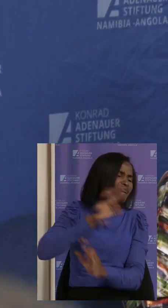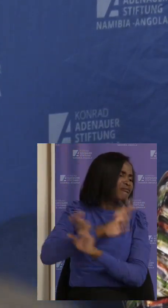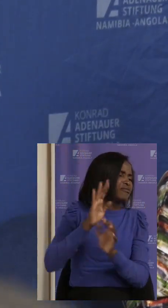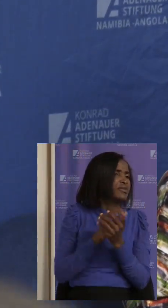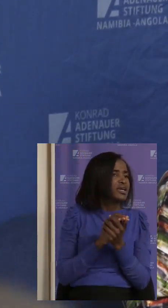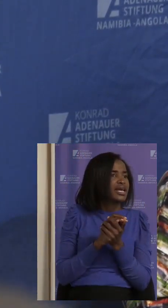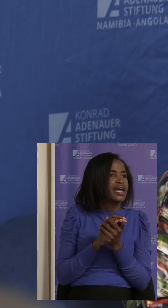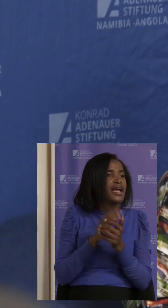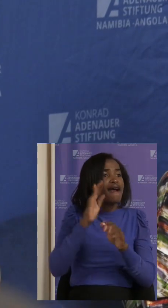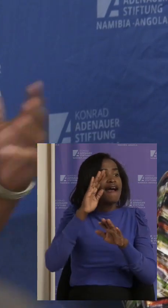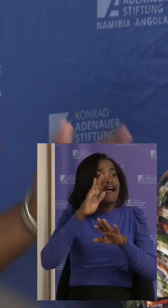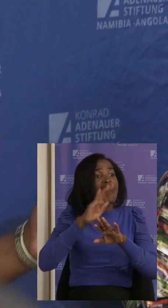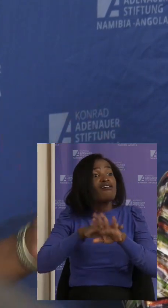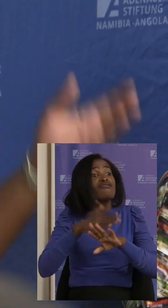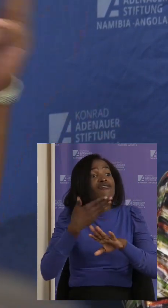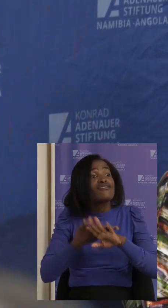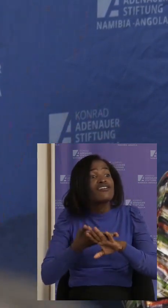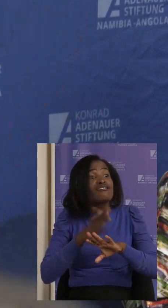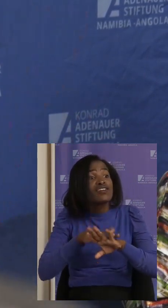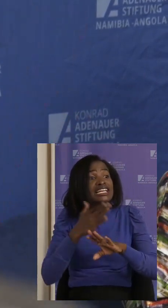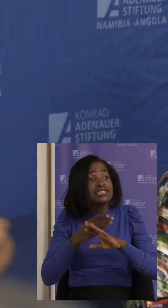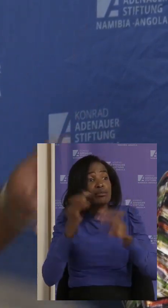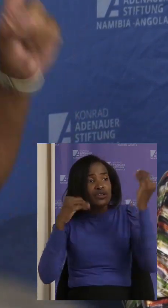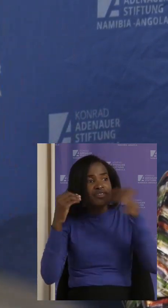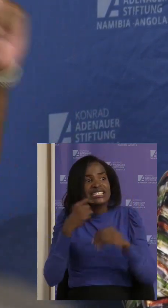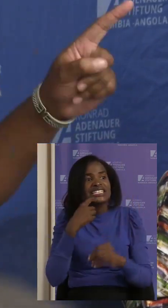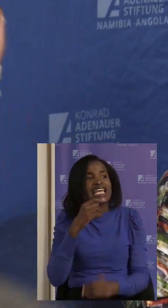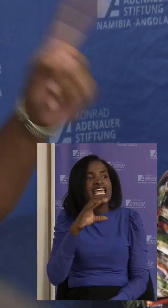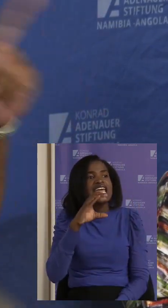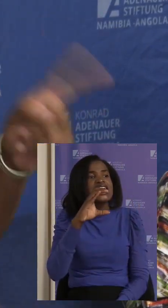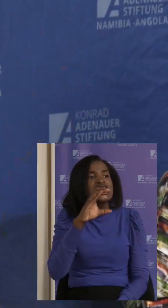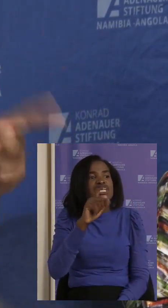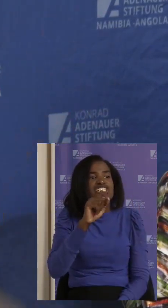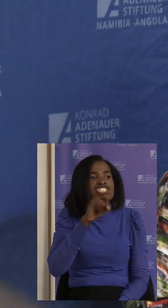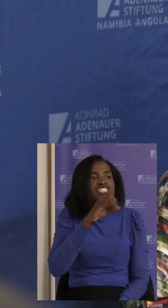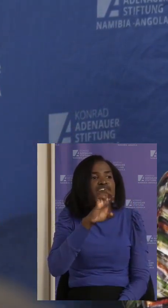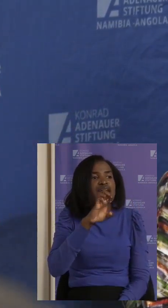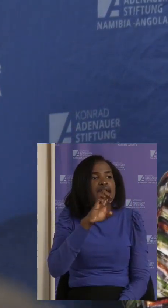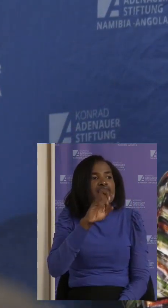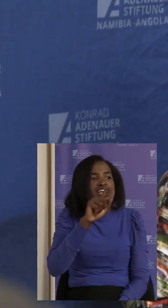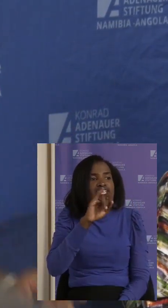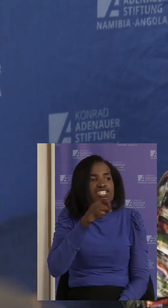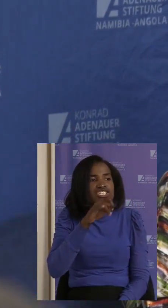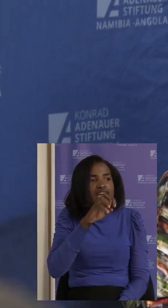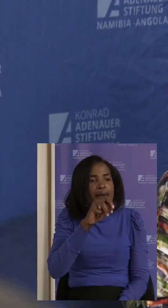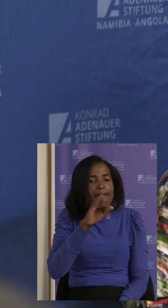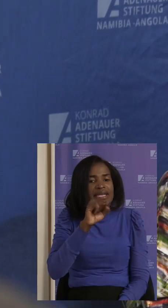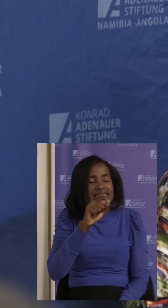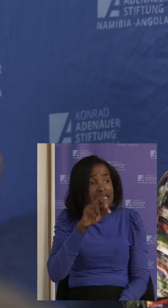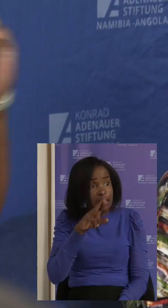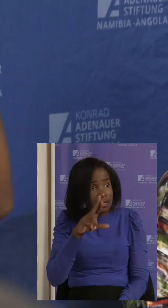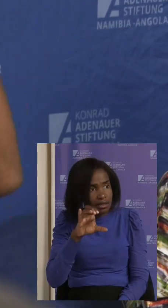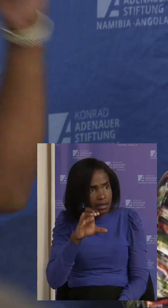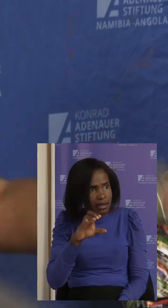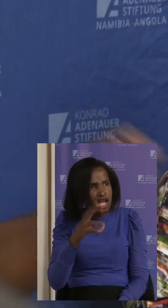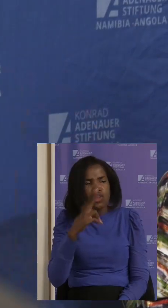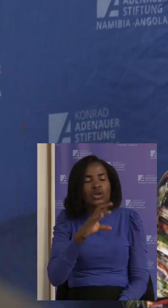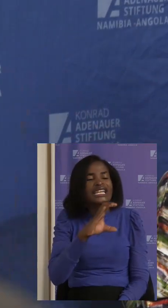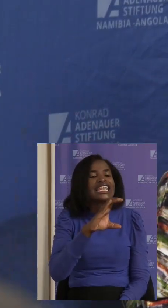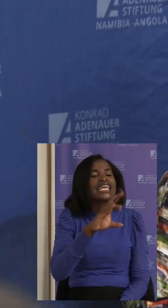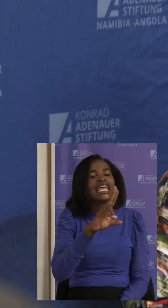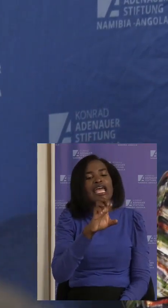was pronouncing chemistry as chemistry, he will continue chemistrying the kids for 30 years without being